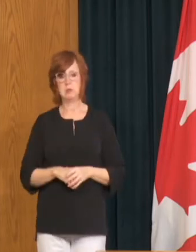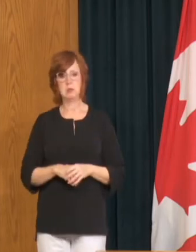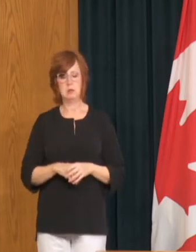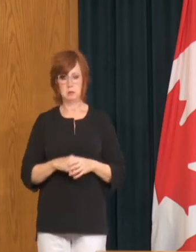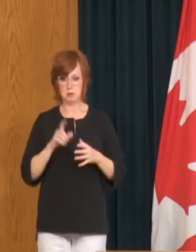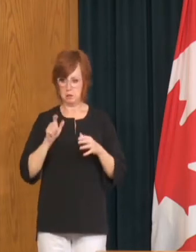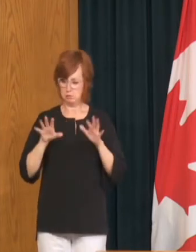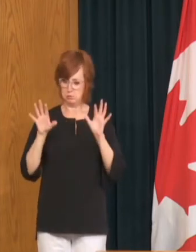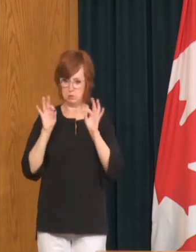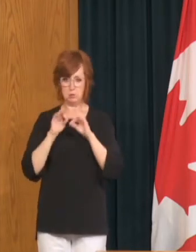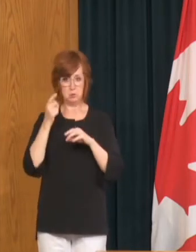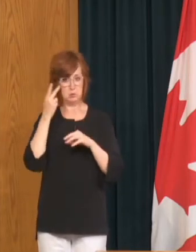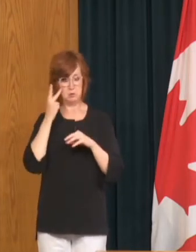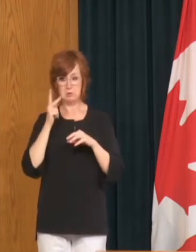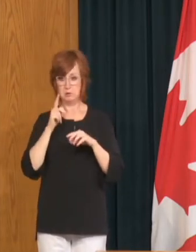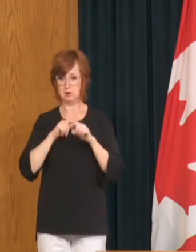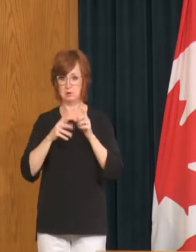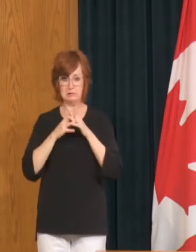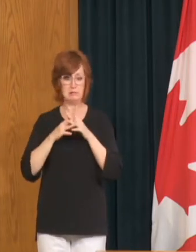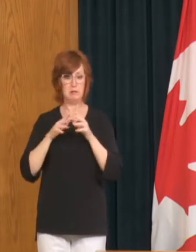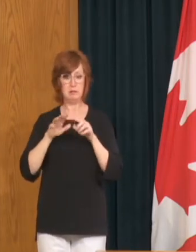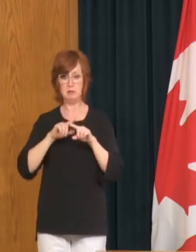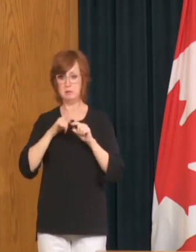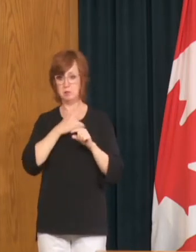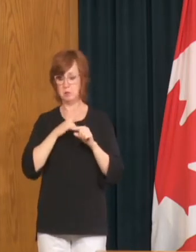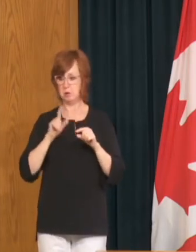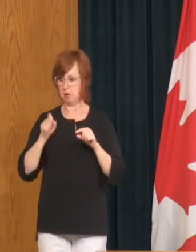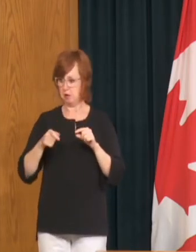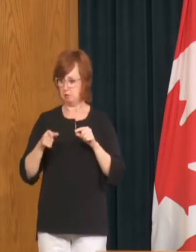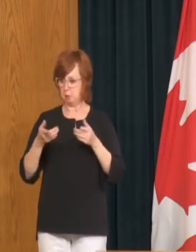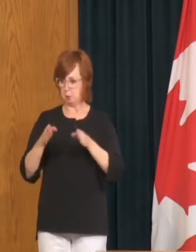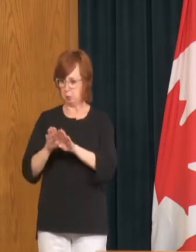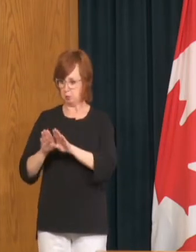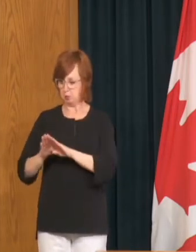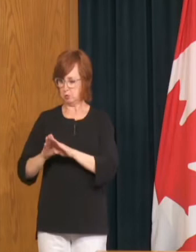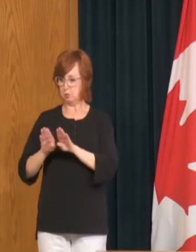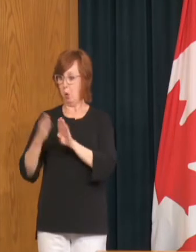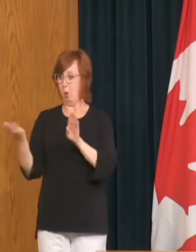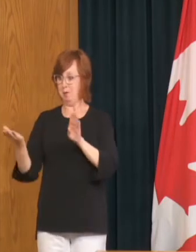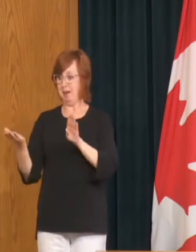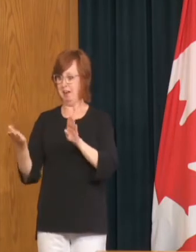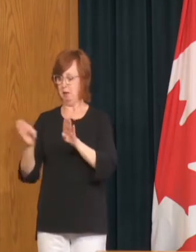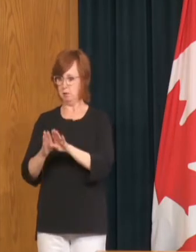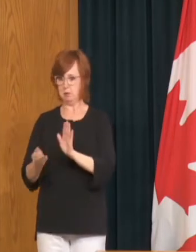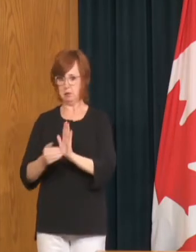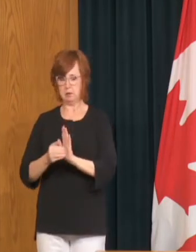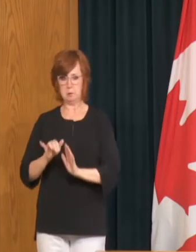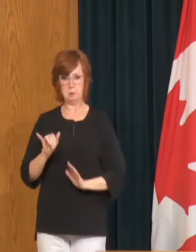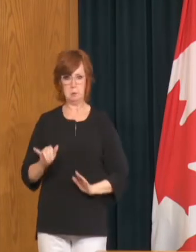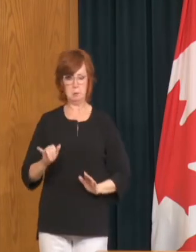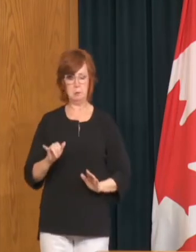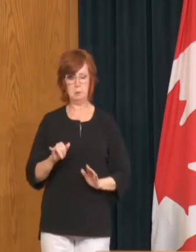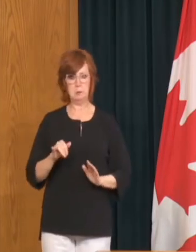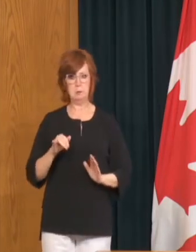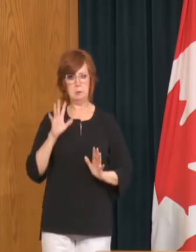make some very difficult decisions for a second time. There's a lot of unknowns when it comes to the